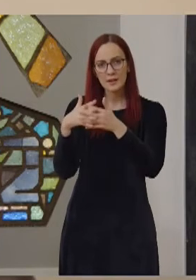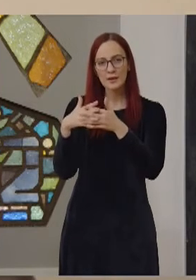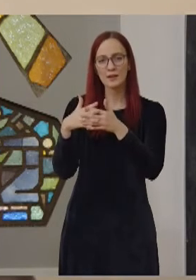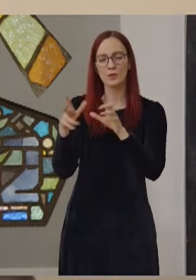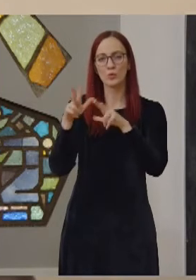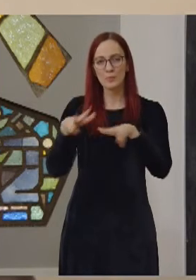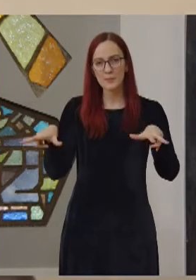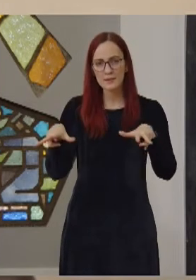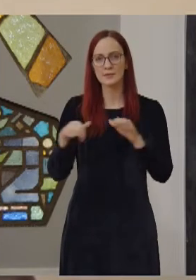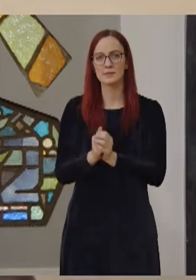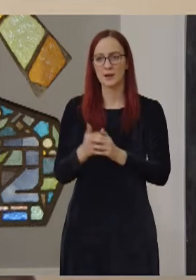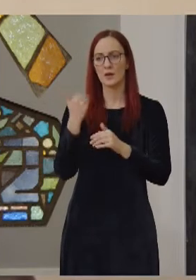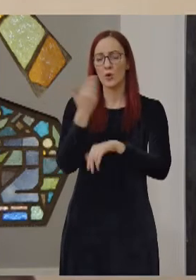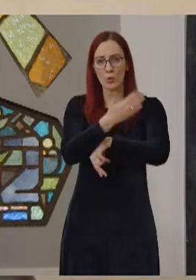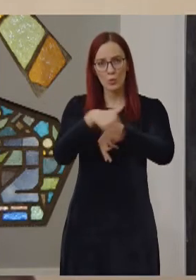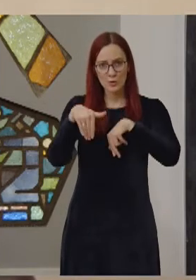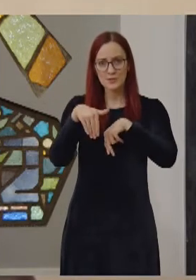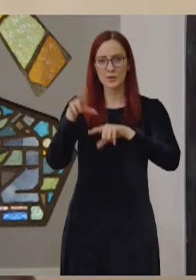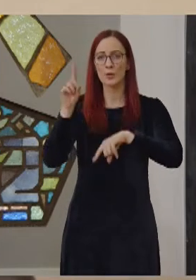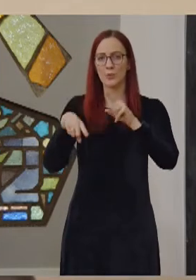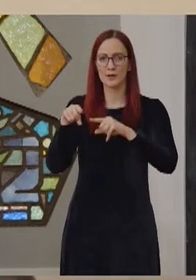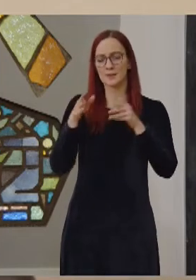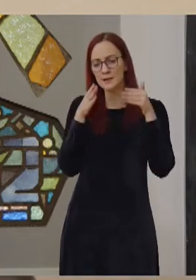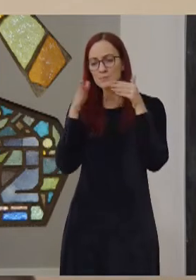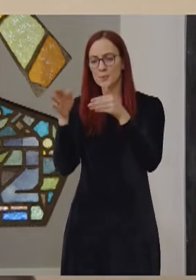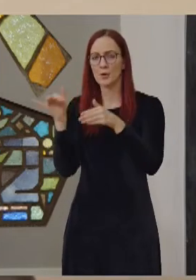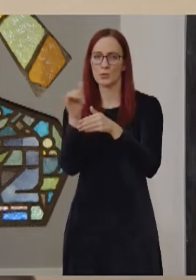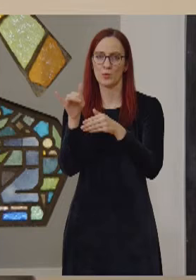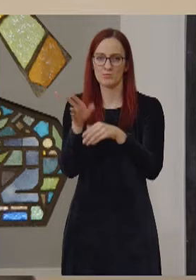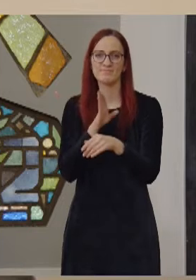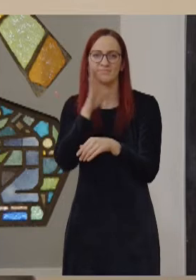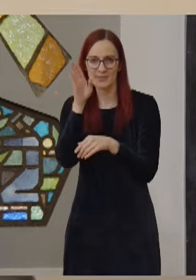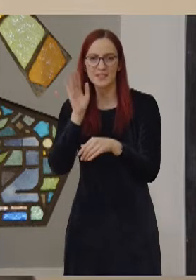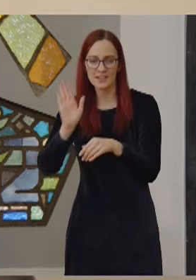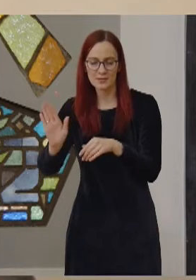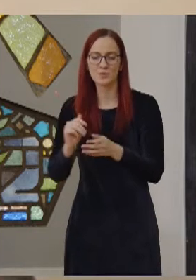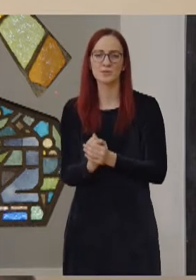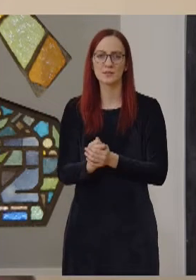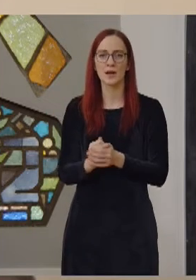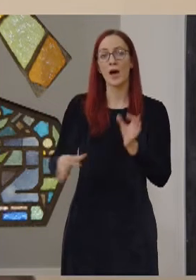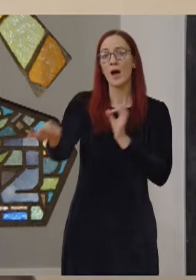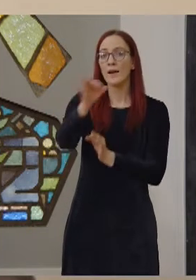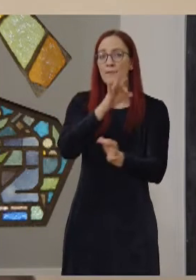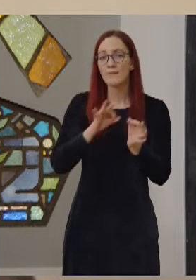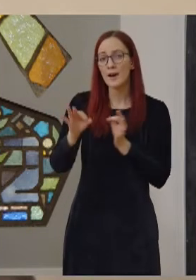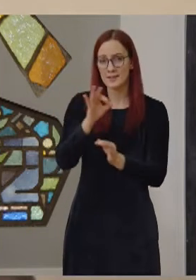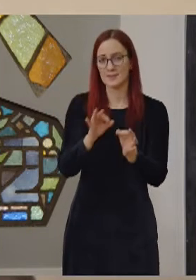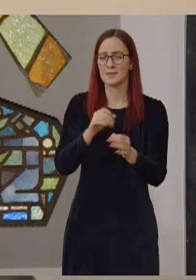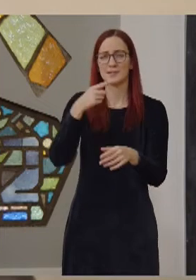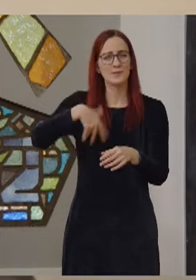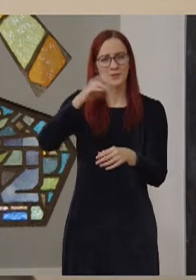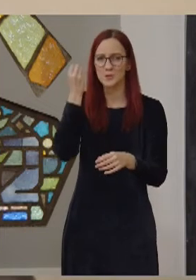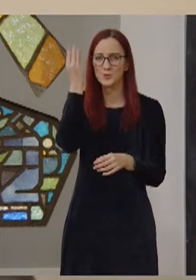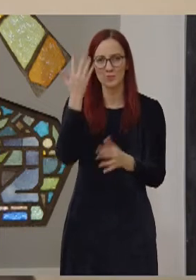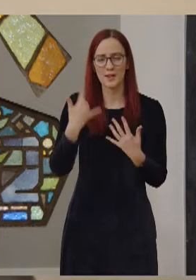Foreign Affairs Ministry is conducting the policy that is targeted towards the